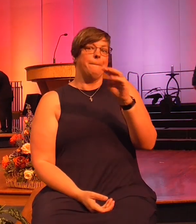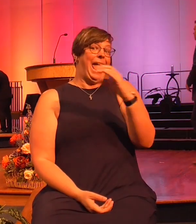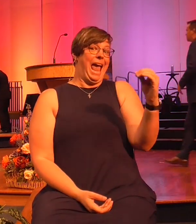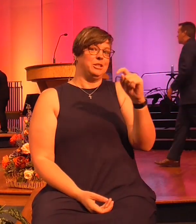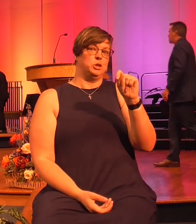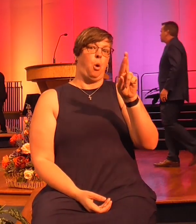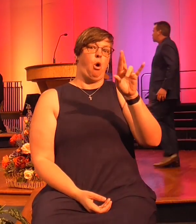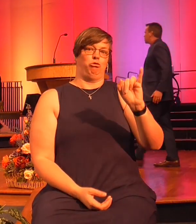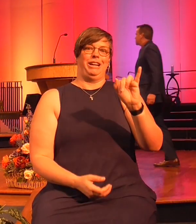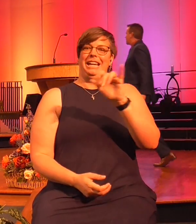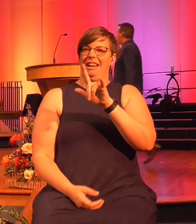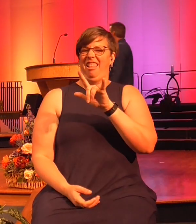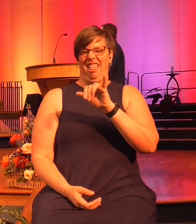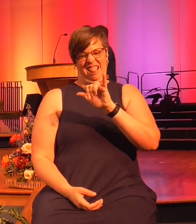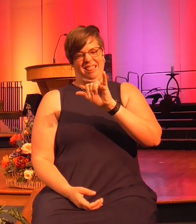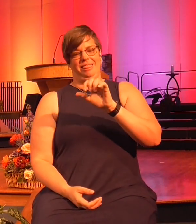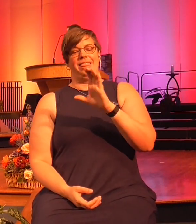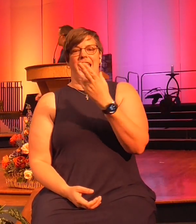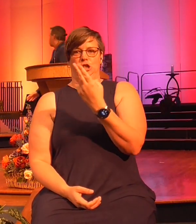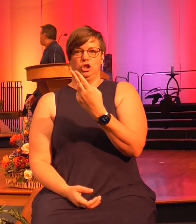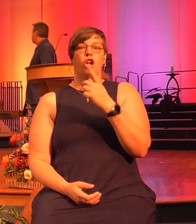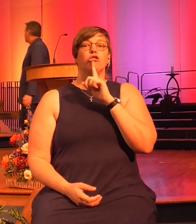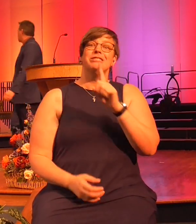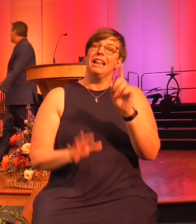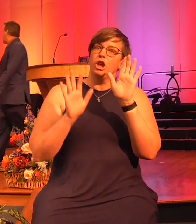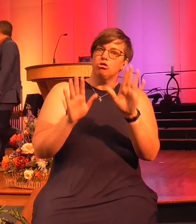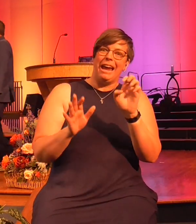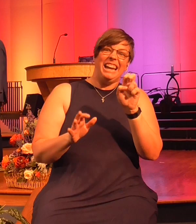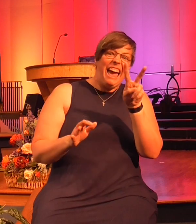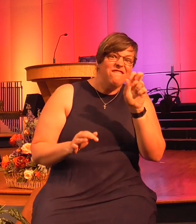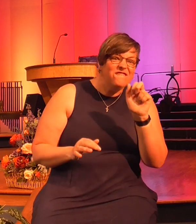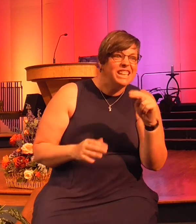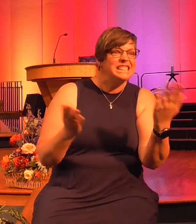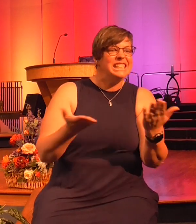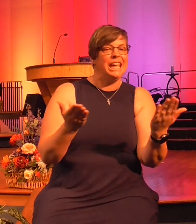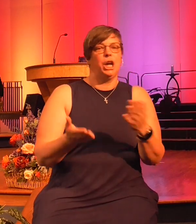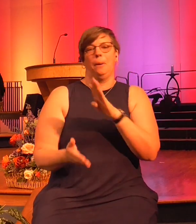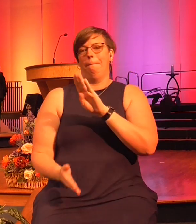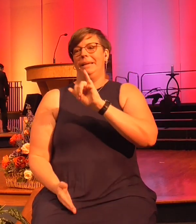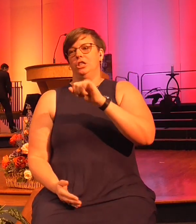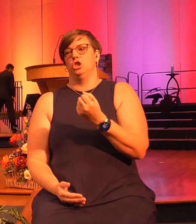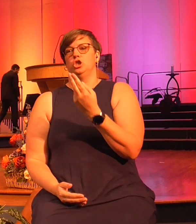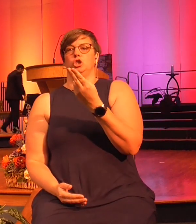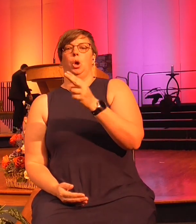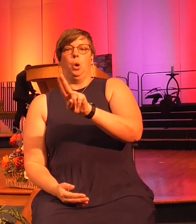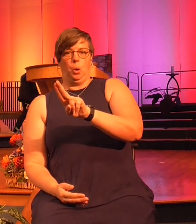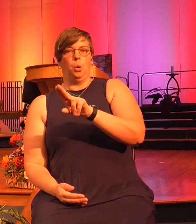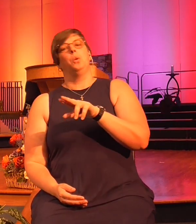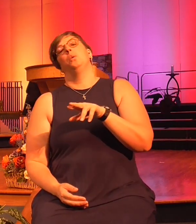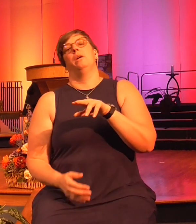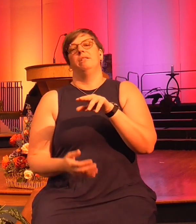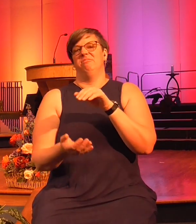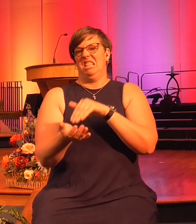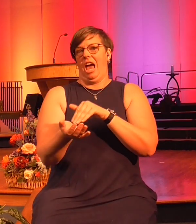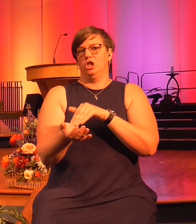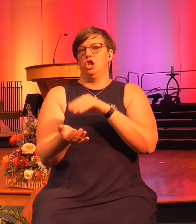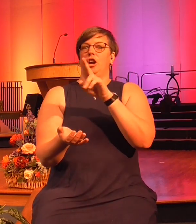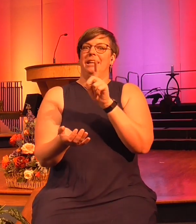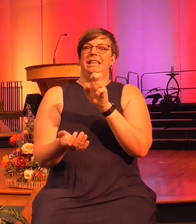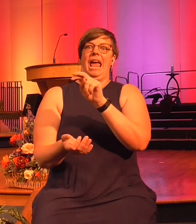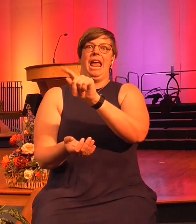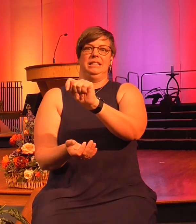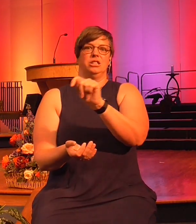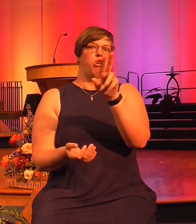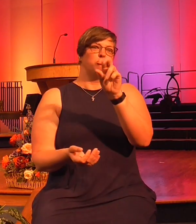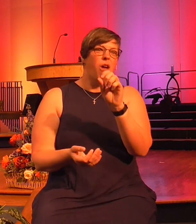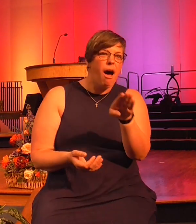Rich, everybody. So grateful for them. So great to have Evan with us, Bijou, Mike, Rob, Dr. Kent, who